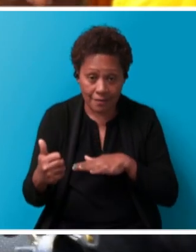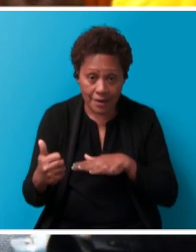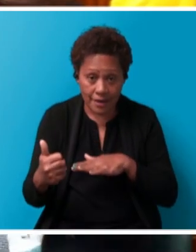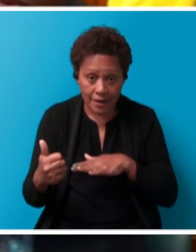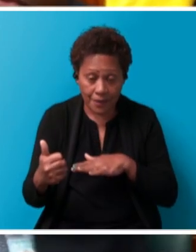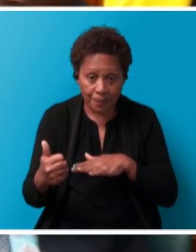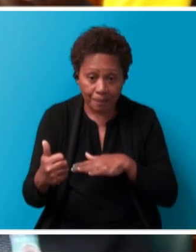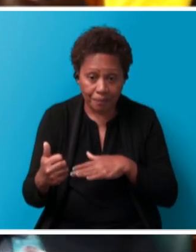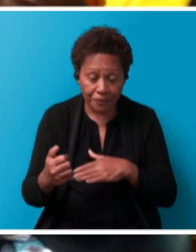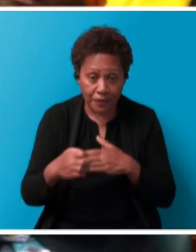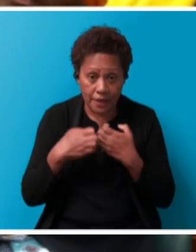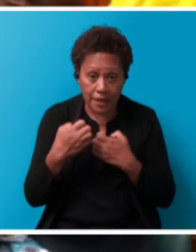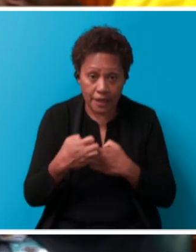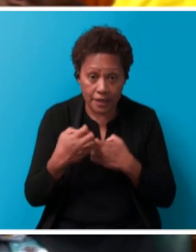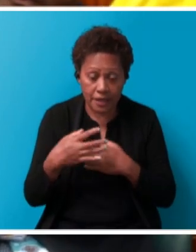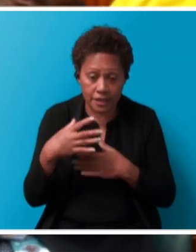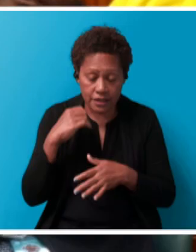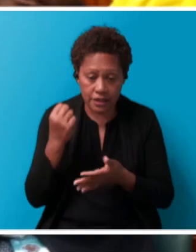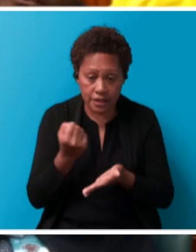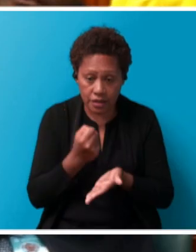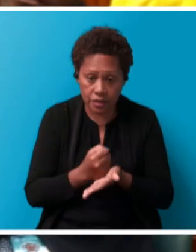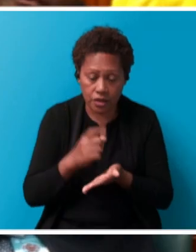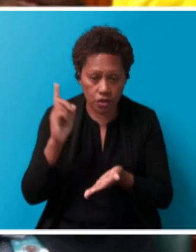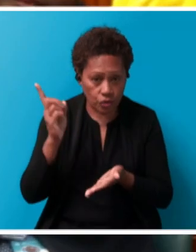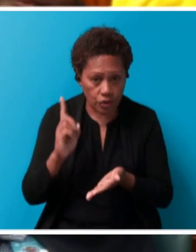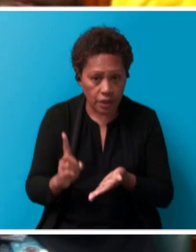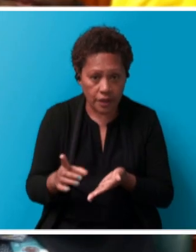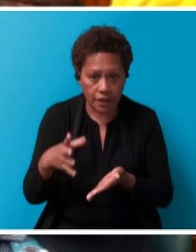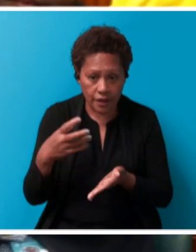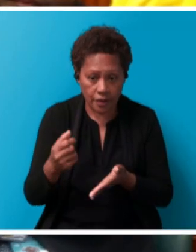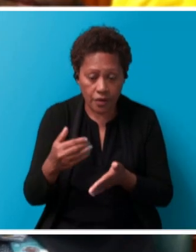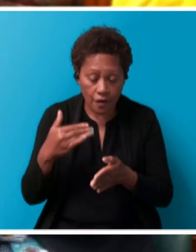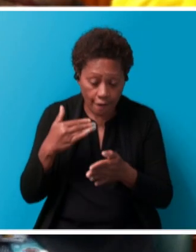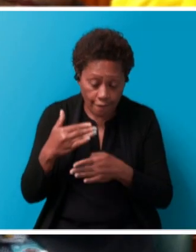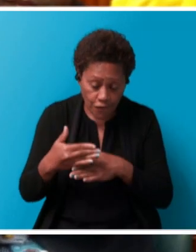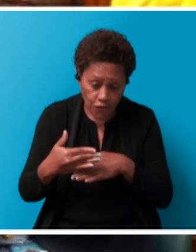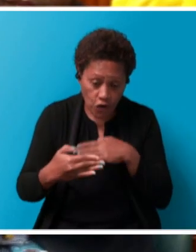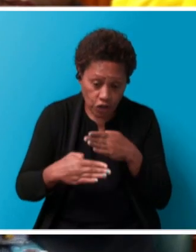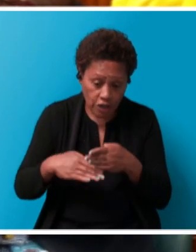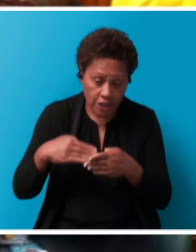and sustainability for today, the decade ahead, and for generations that follow.